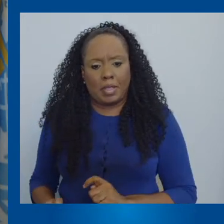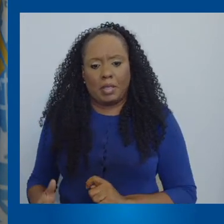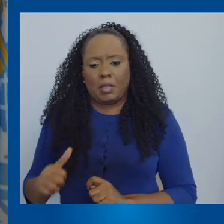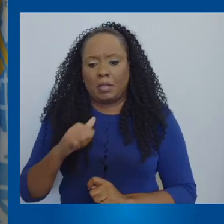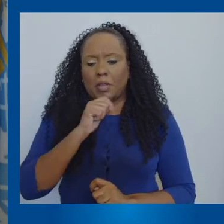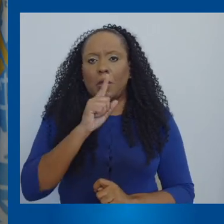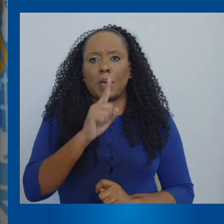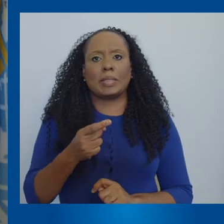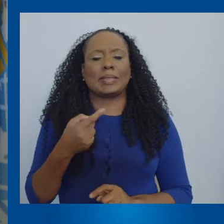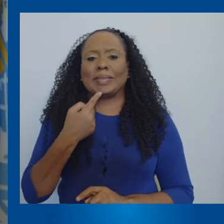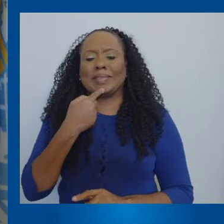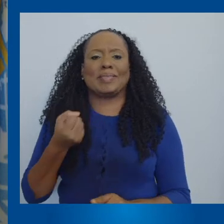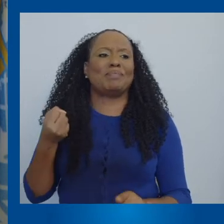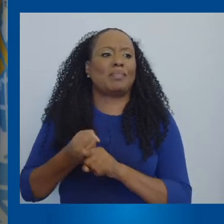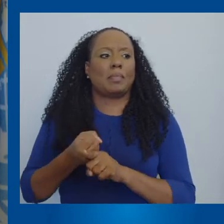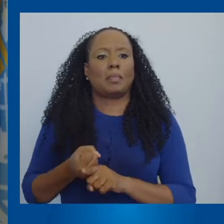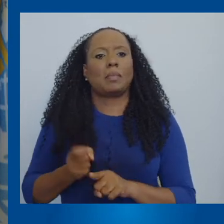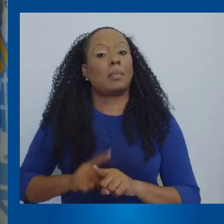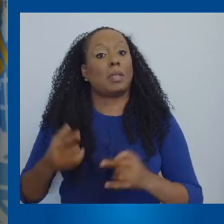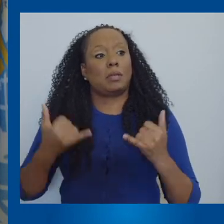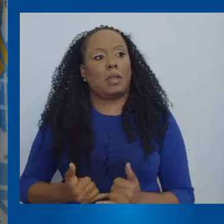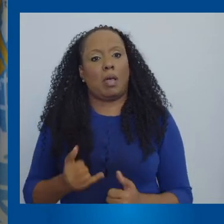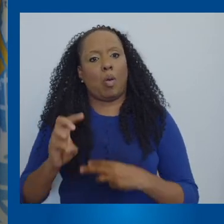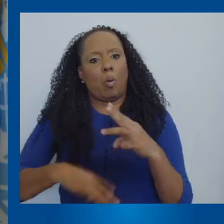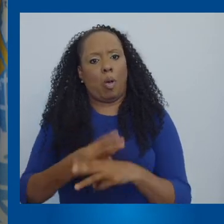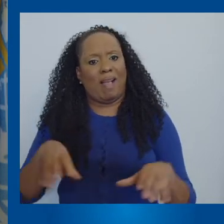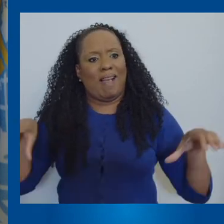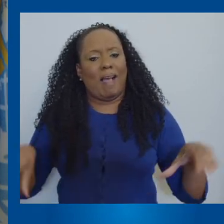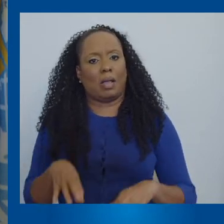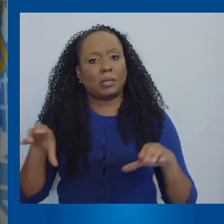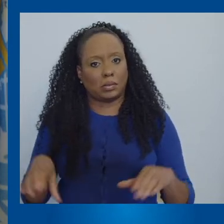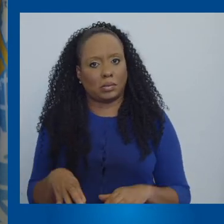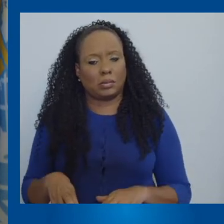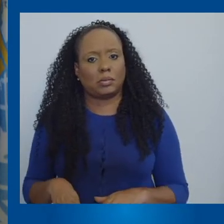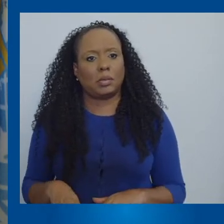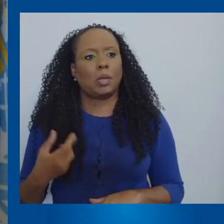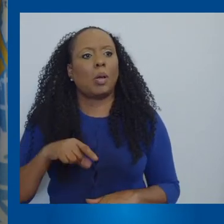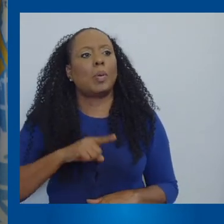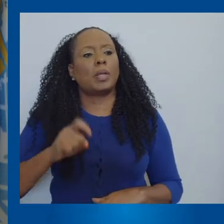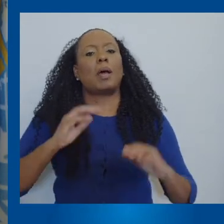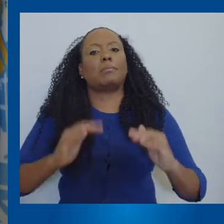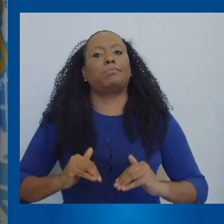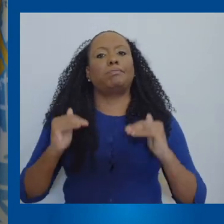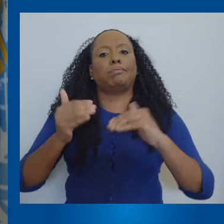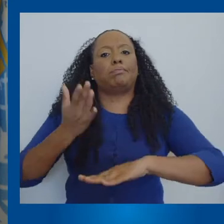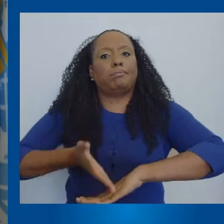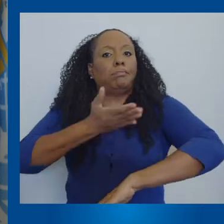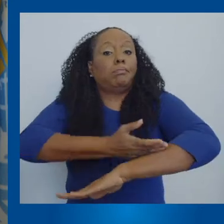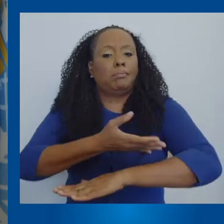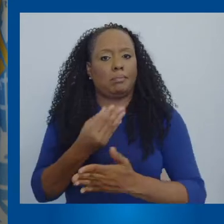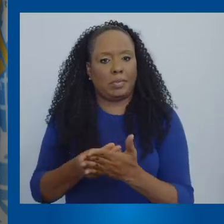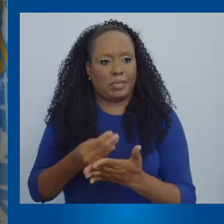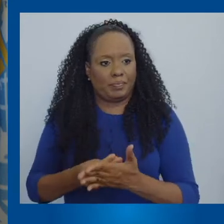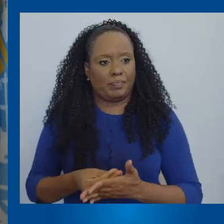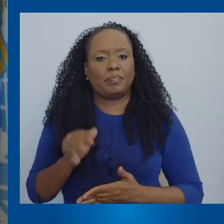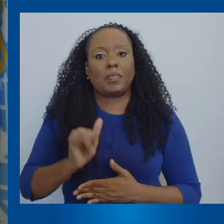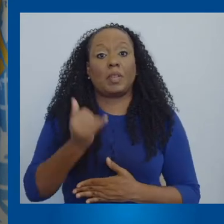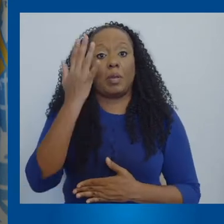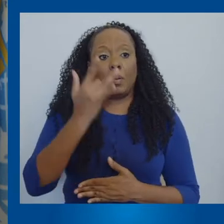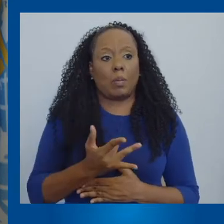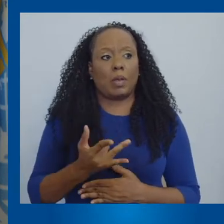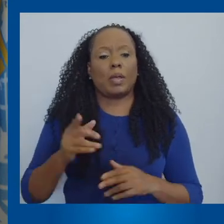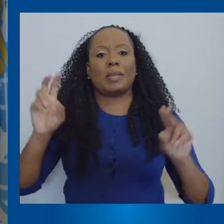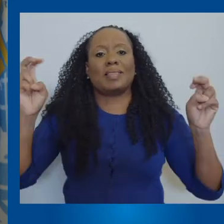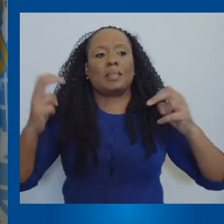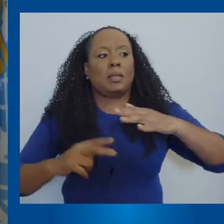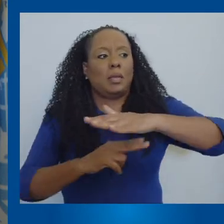be about taking that global action, and it will be about stepping up financing, which is why the Bridgetown Initiative,